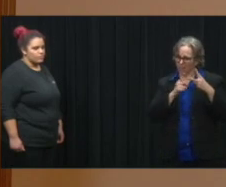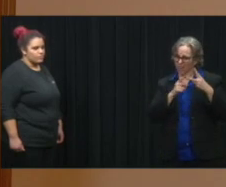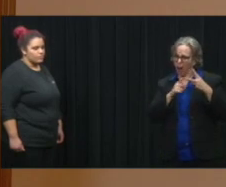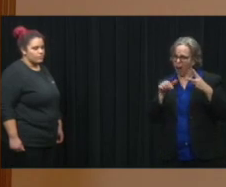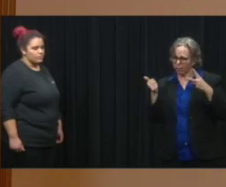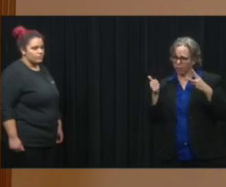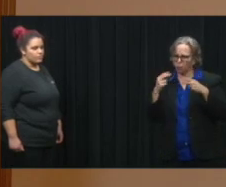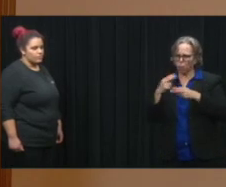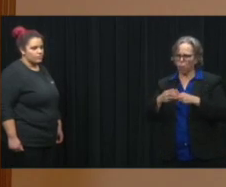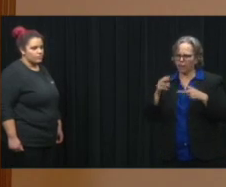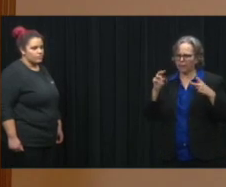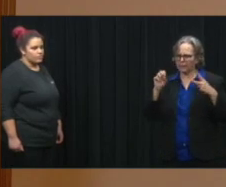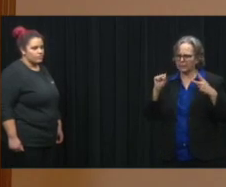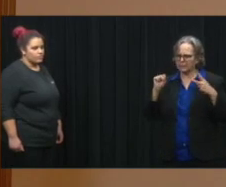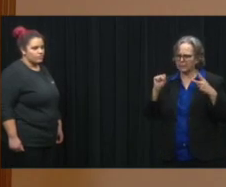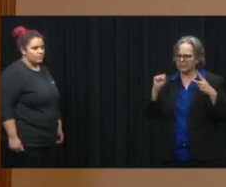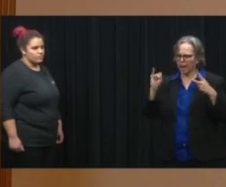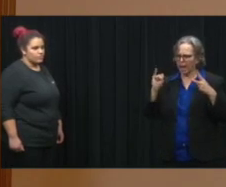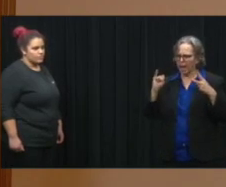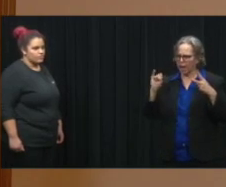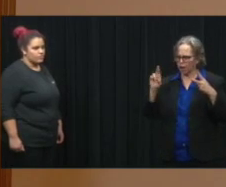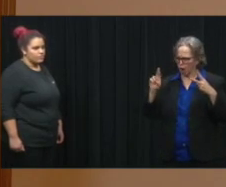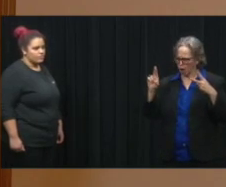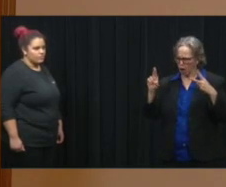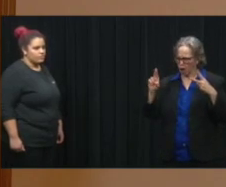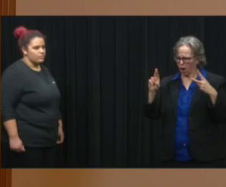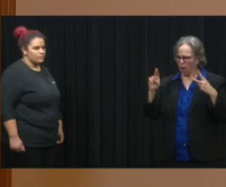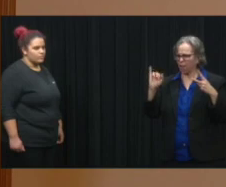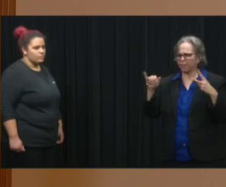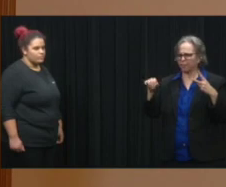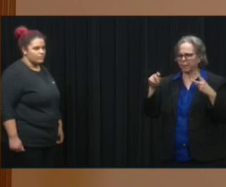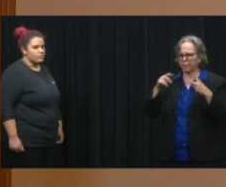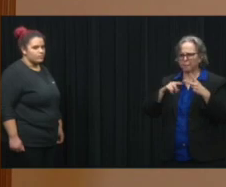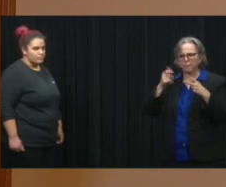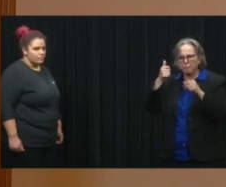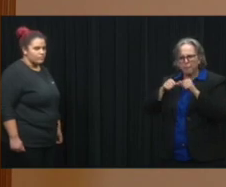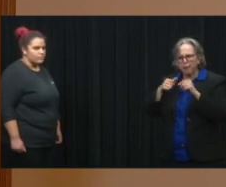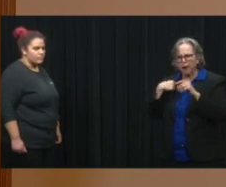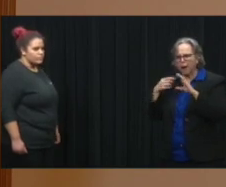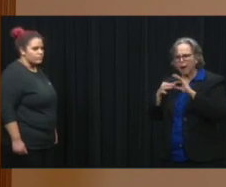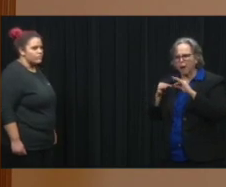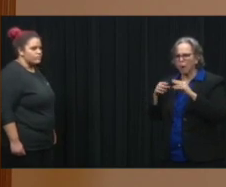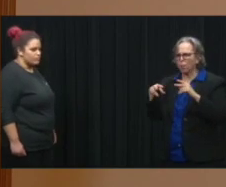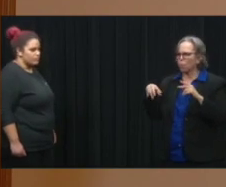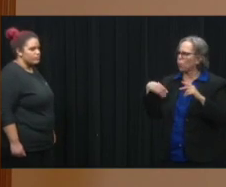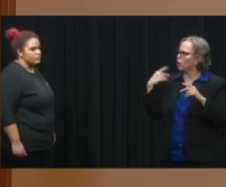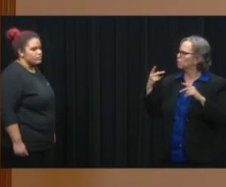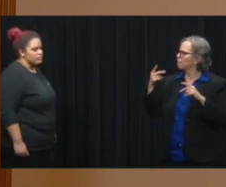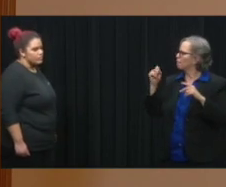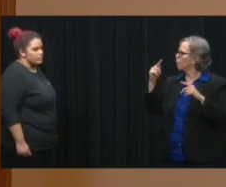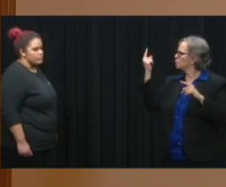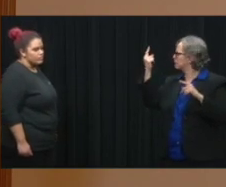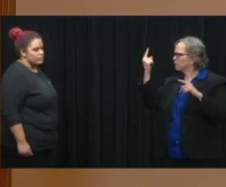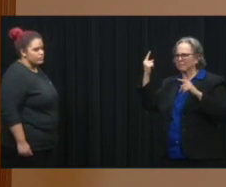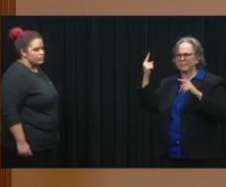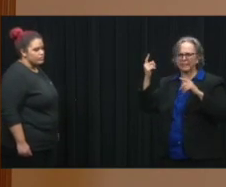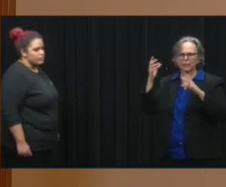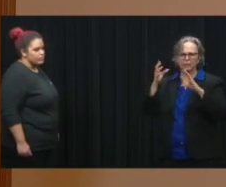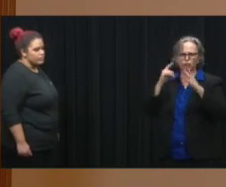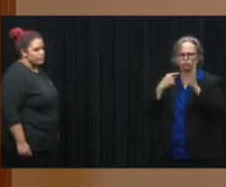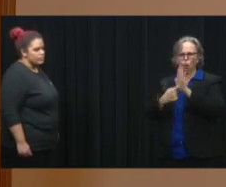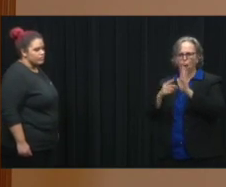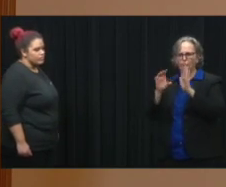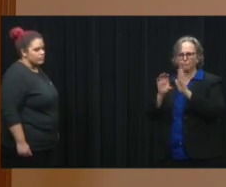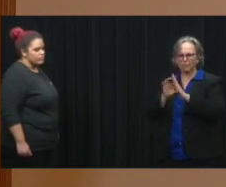SIR. And if you remember, I told you about I believe it was a Washington Post graphic model, and dig it up again